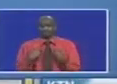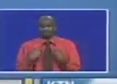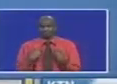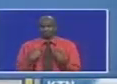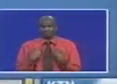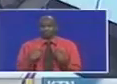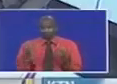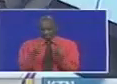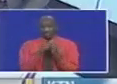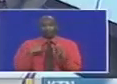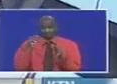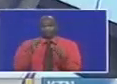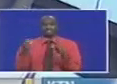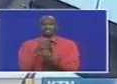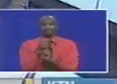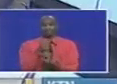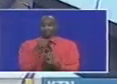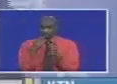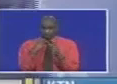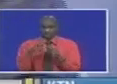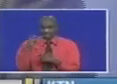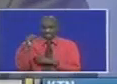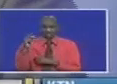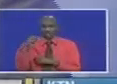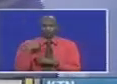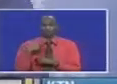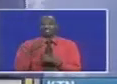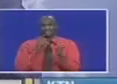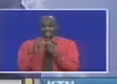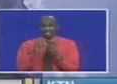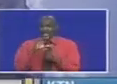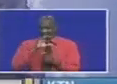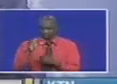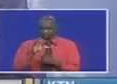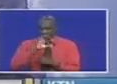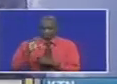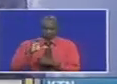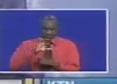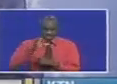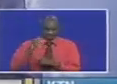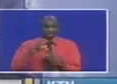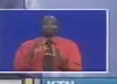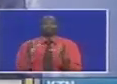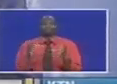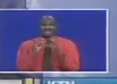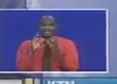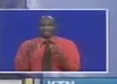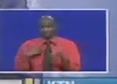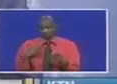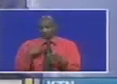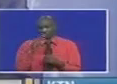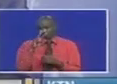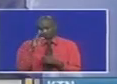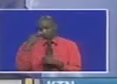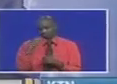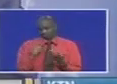we can do it. Thank you. We are talking to Nick Watson, the Country Director of World Vision, as well as the Principal Secretary at the Ministry of